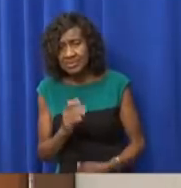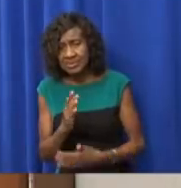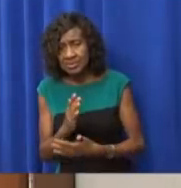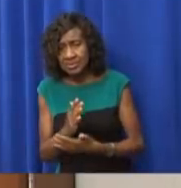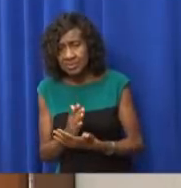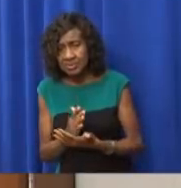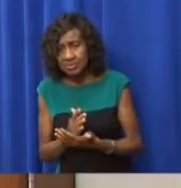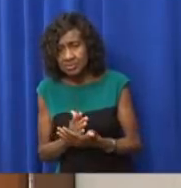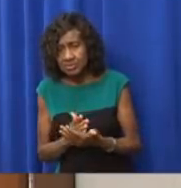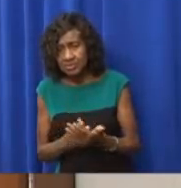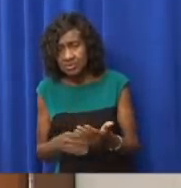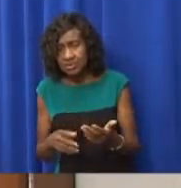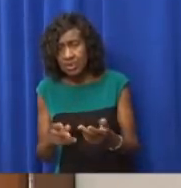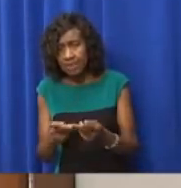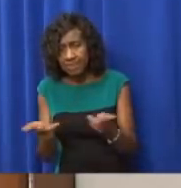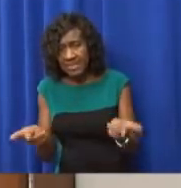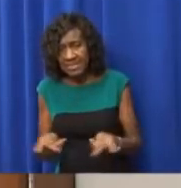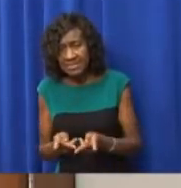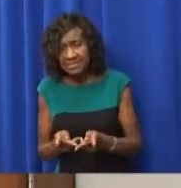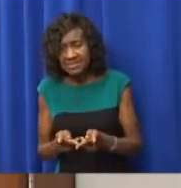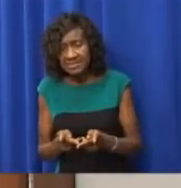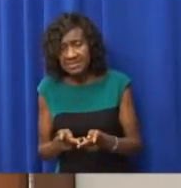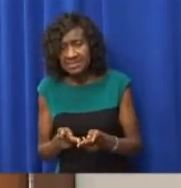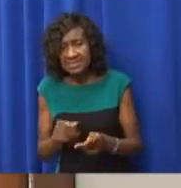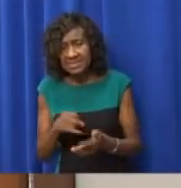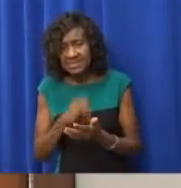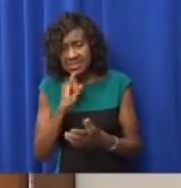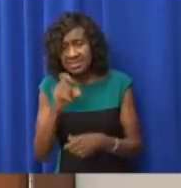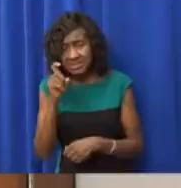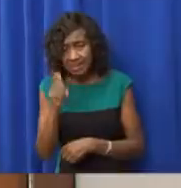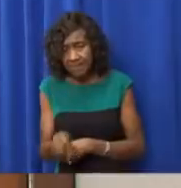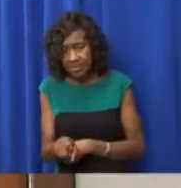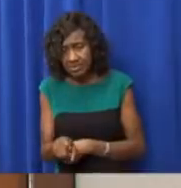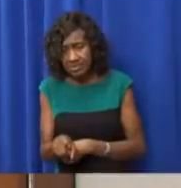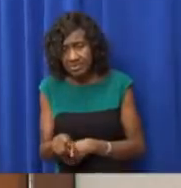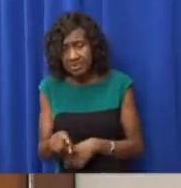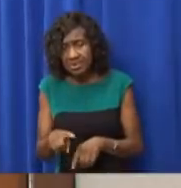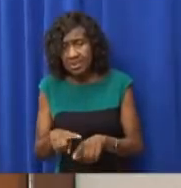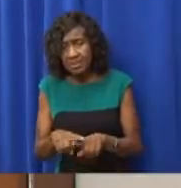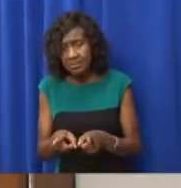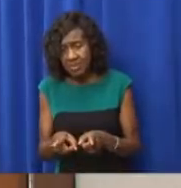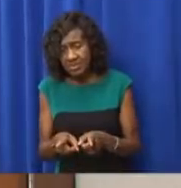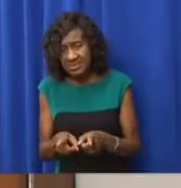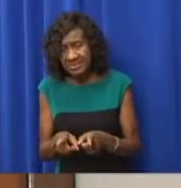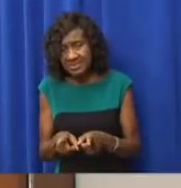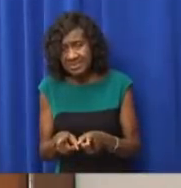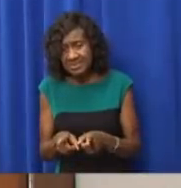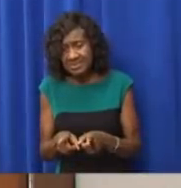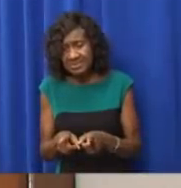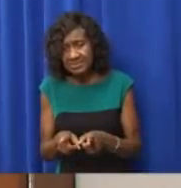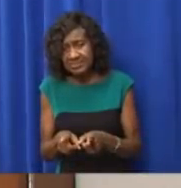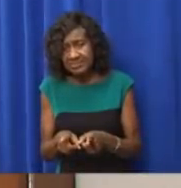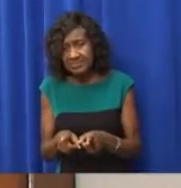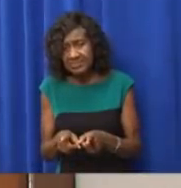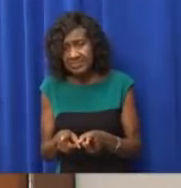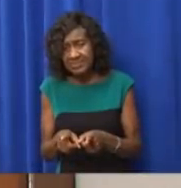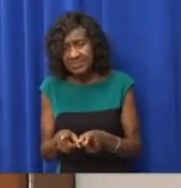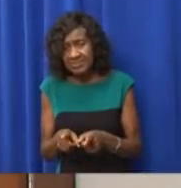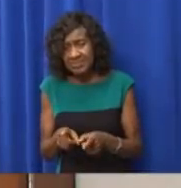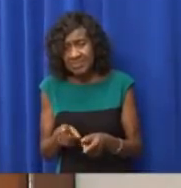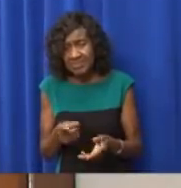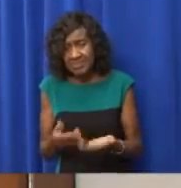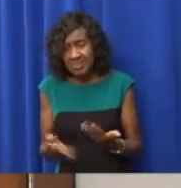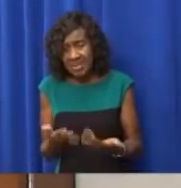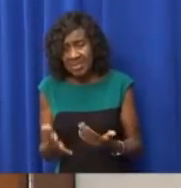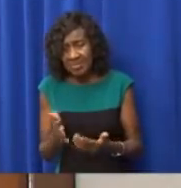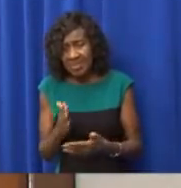have a test because it's such a risk for you to be there. However, I would imagine that something like construction, it would be much more difficult to